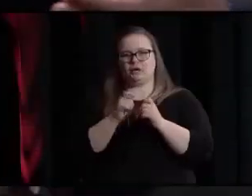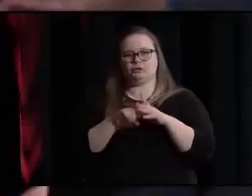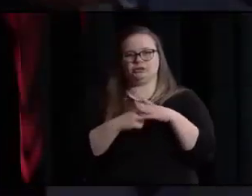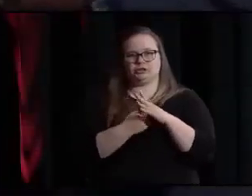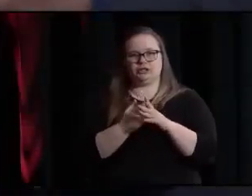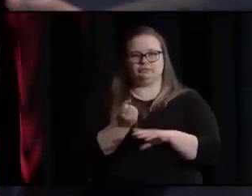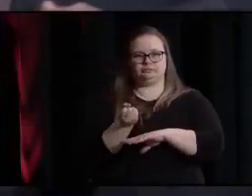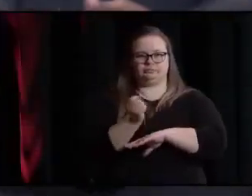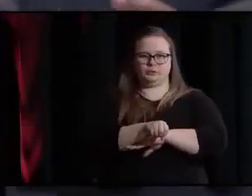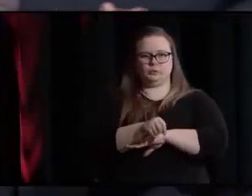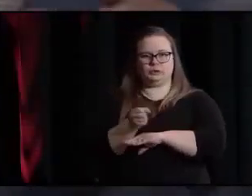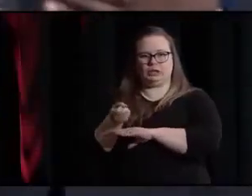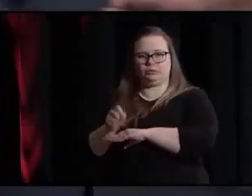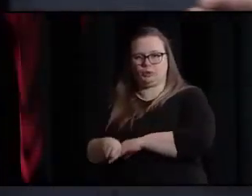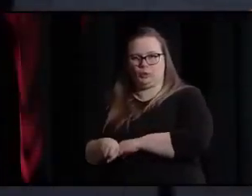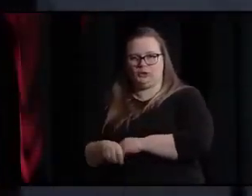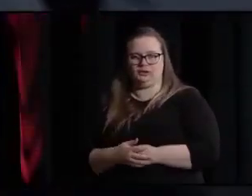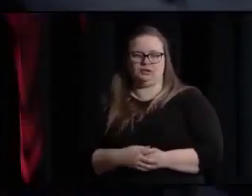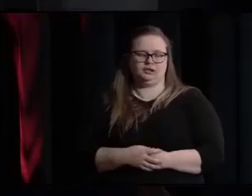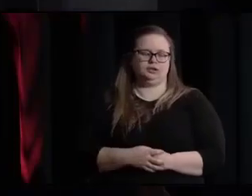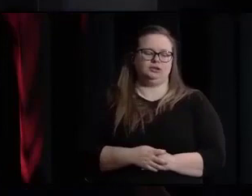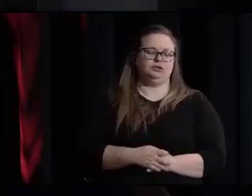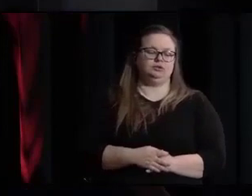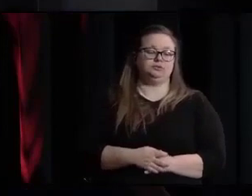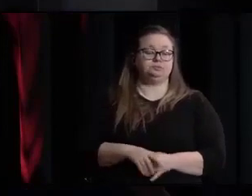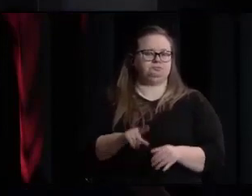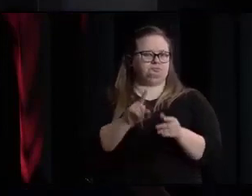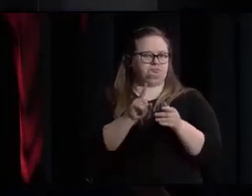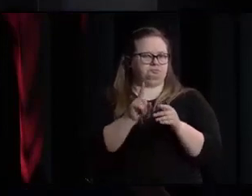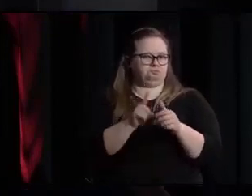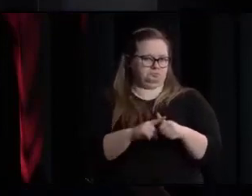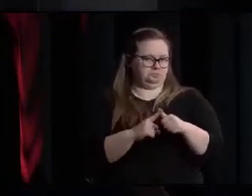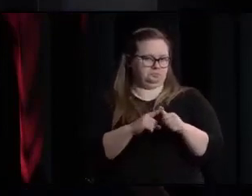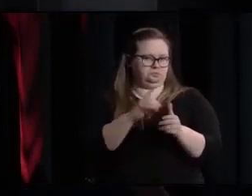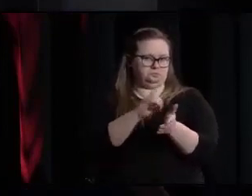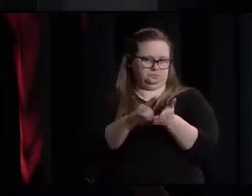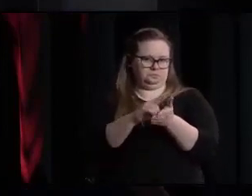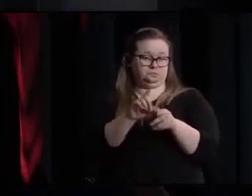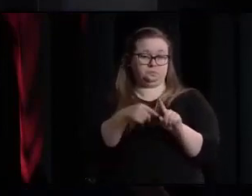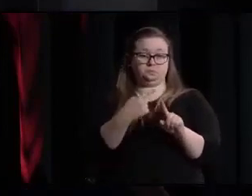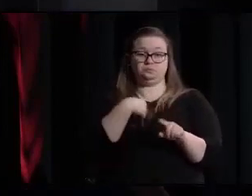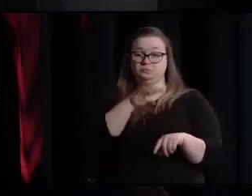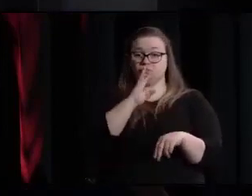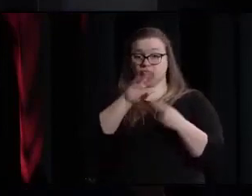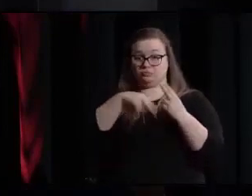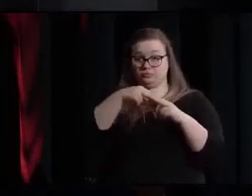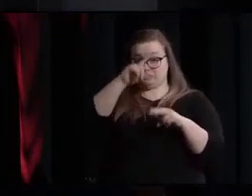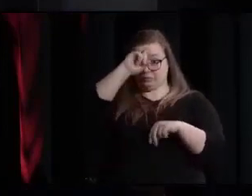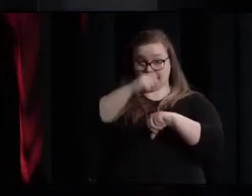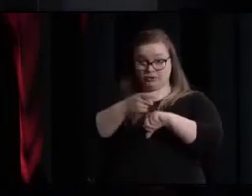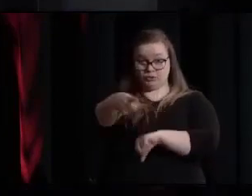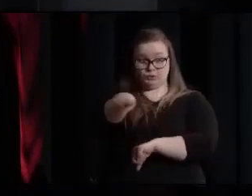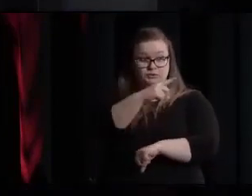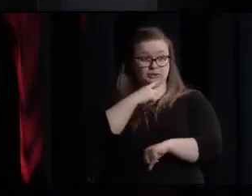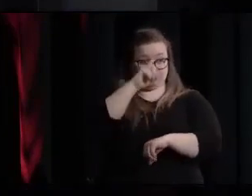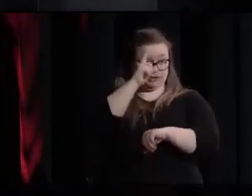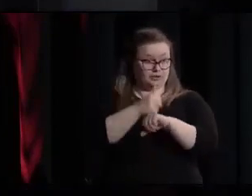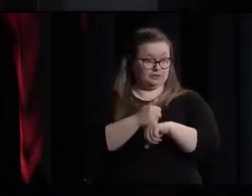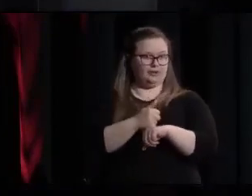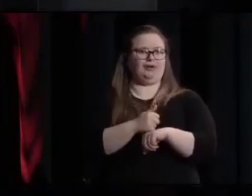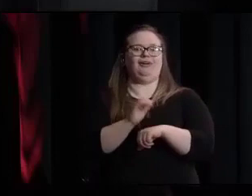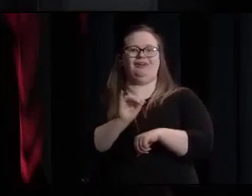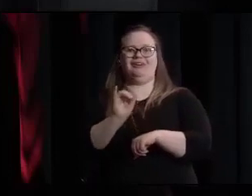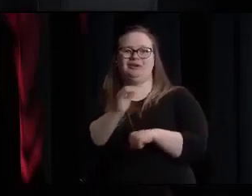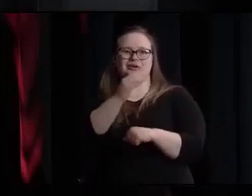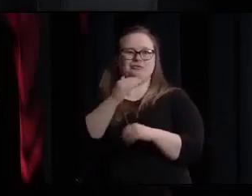So let's start with a definition. When I talk about bias, can I hear bias? Ooh, my